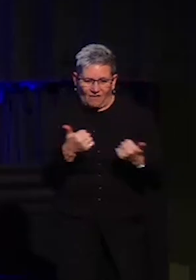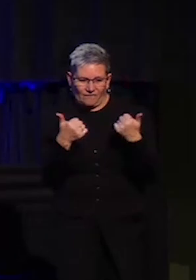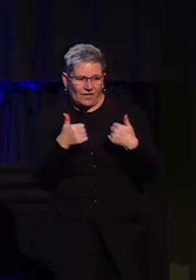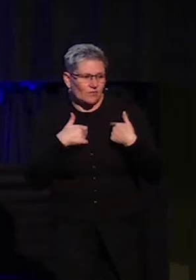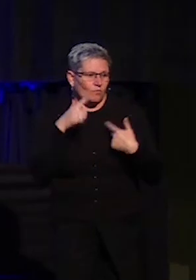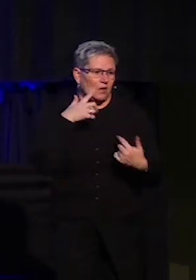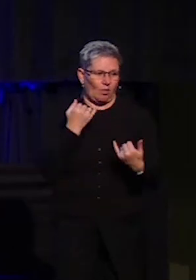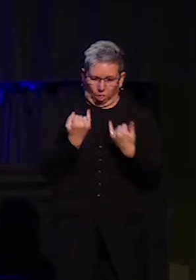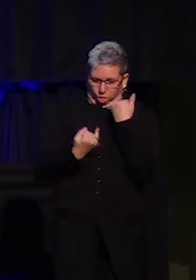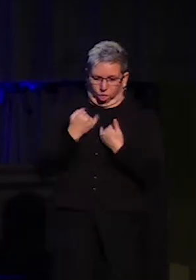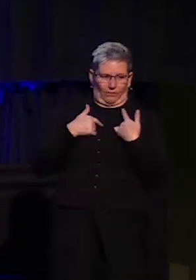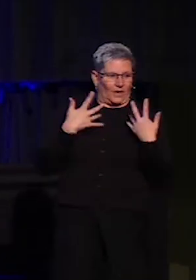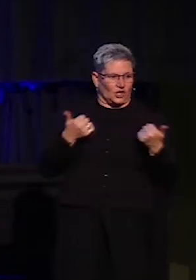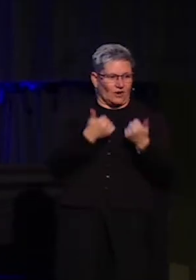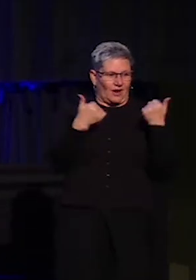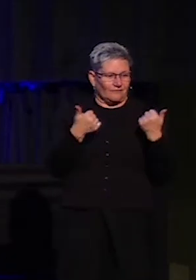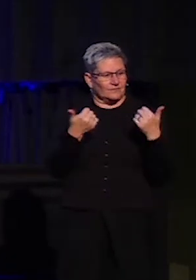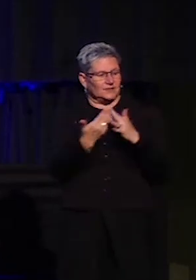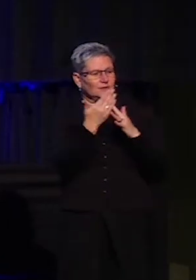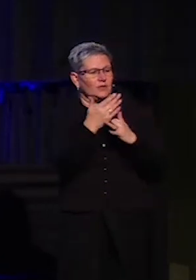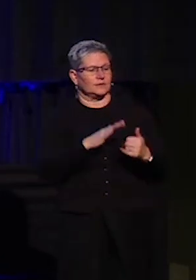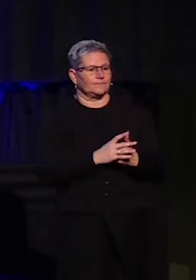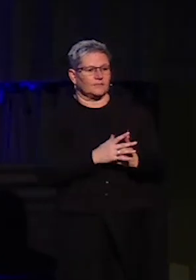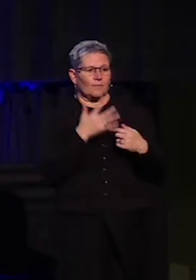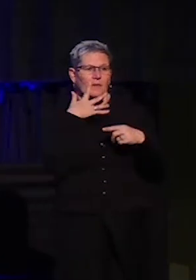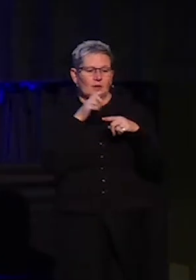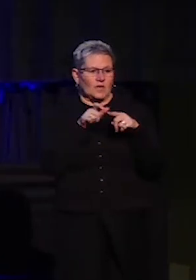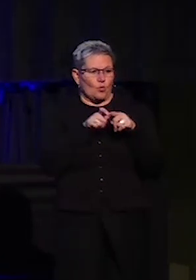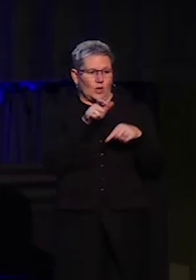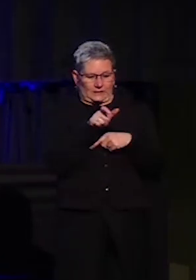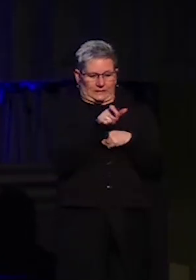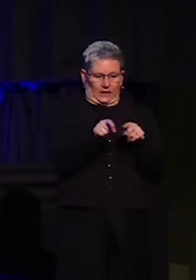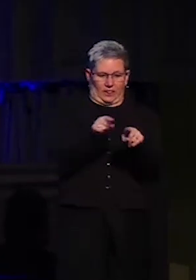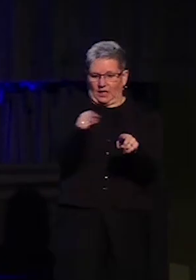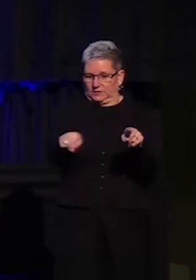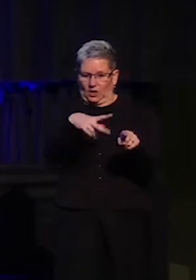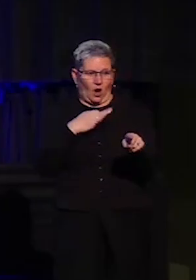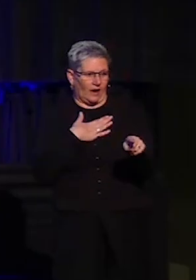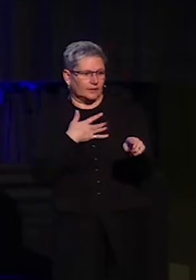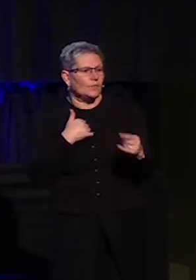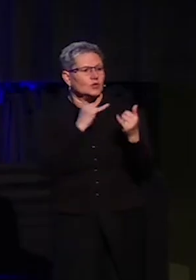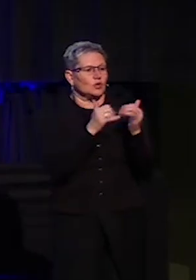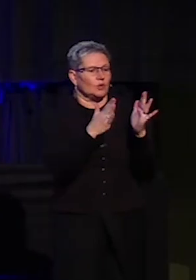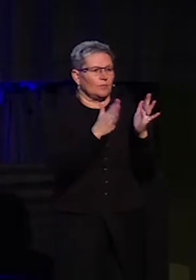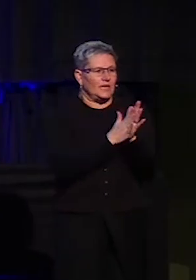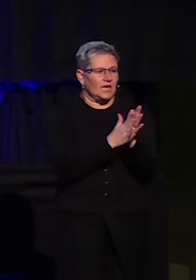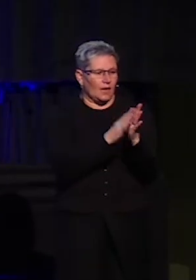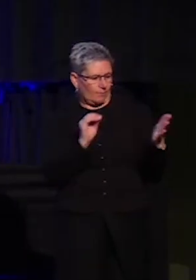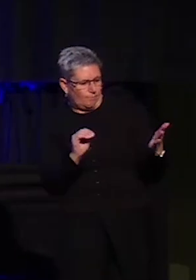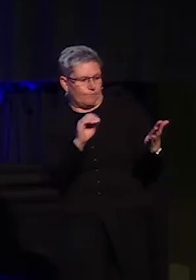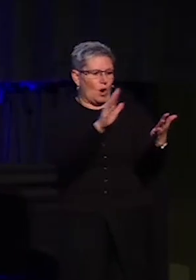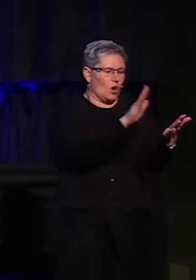for not having good enough accessibility. Maybe you used a word someone doesn't like. Maybe your social media post was an